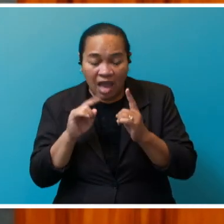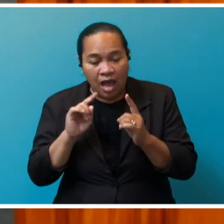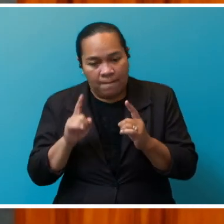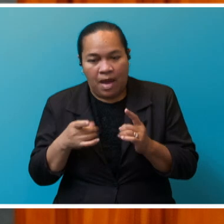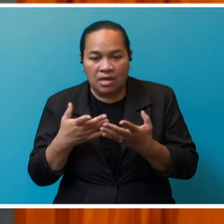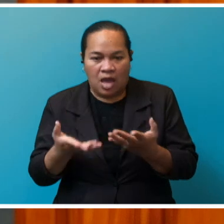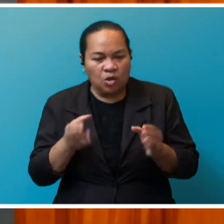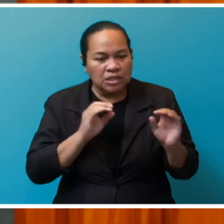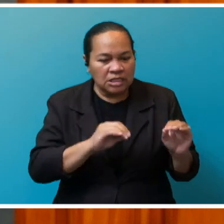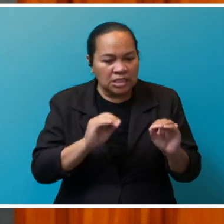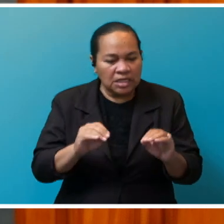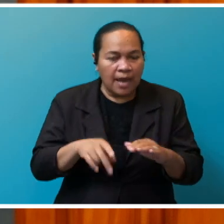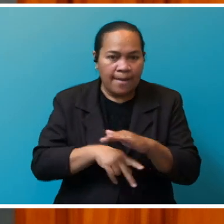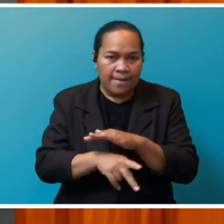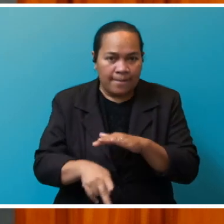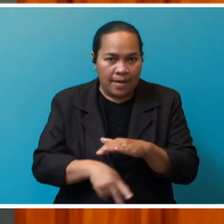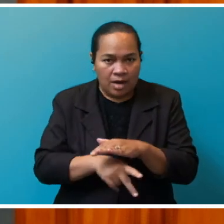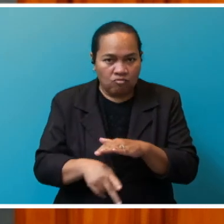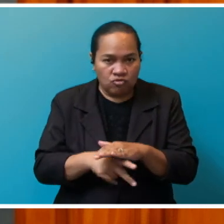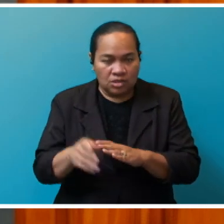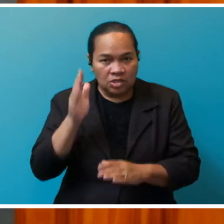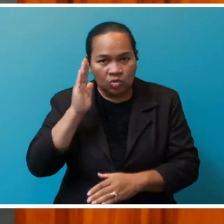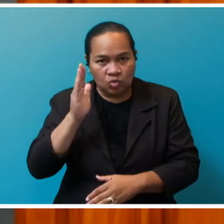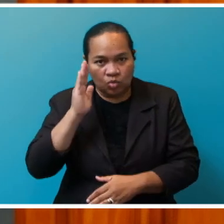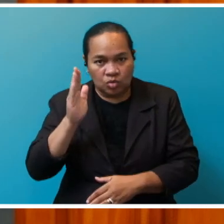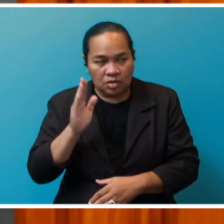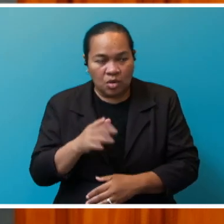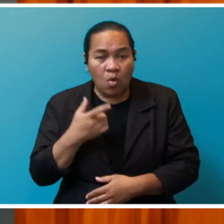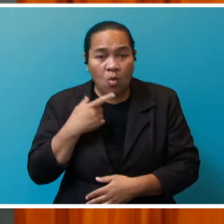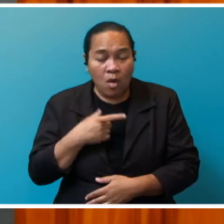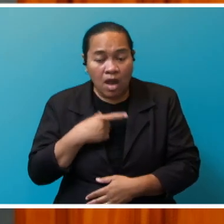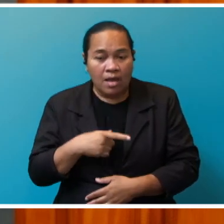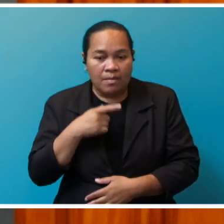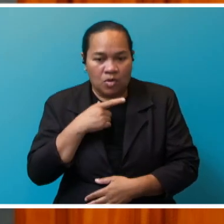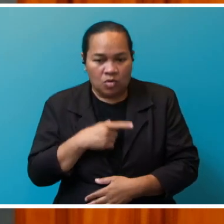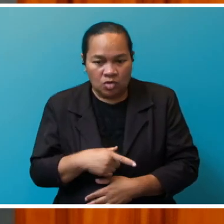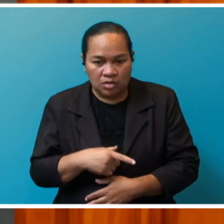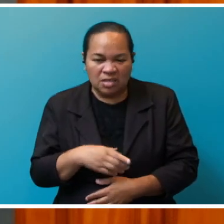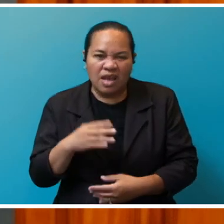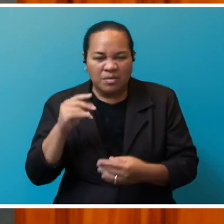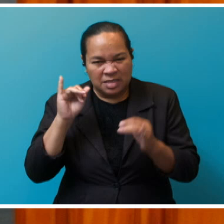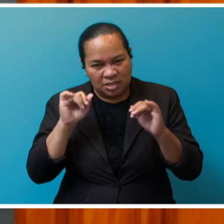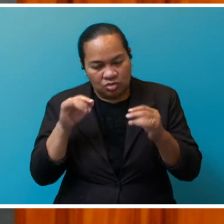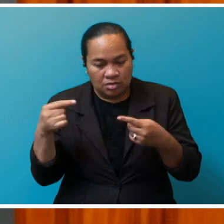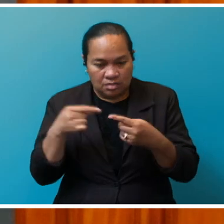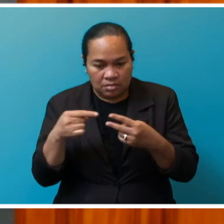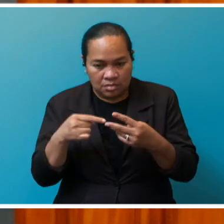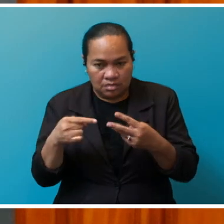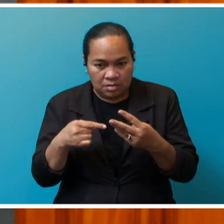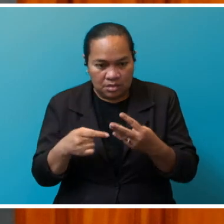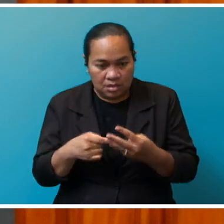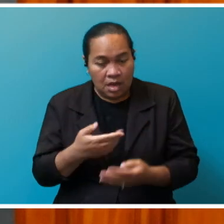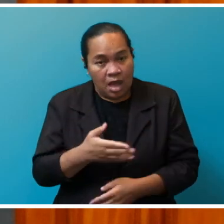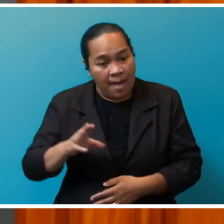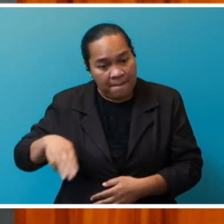teaching in primary schools. Due to several factors, as our Honourable Member is